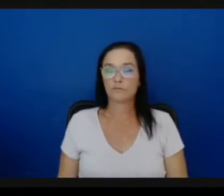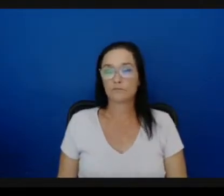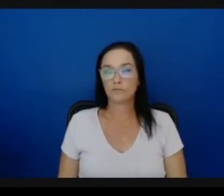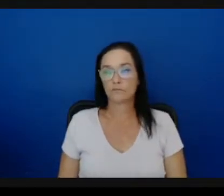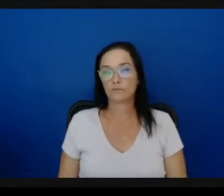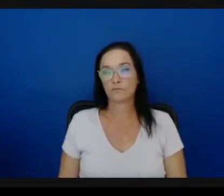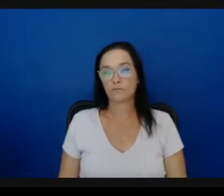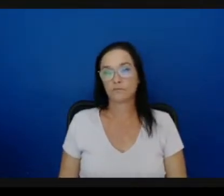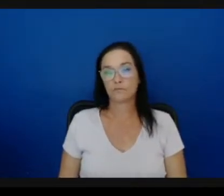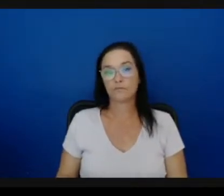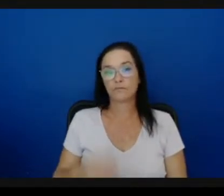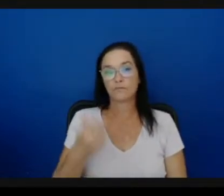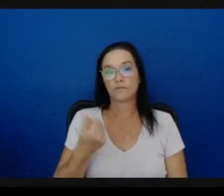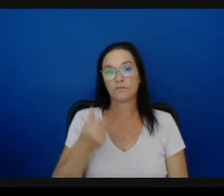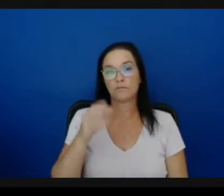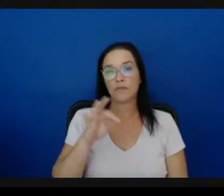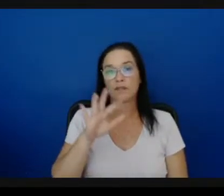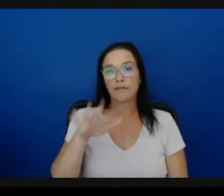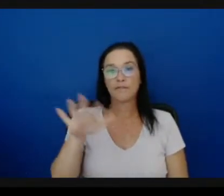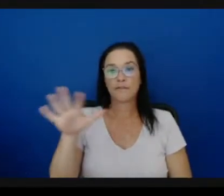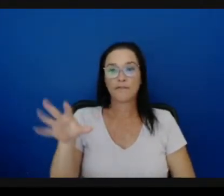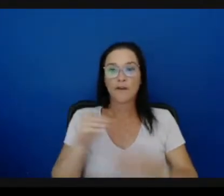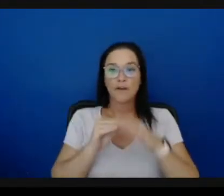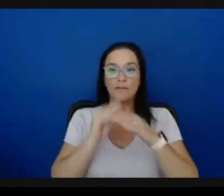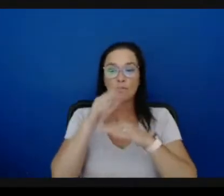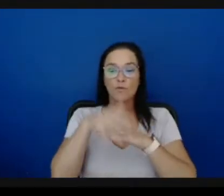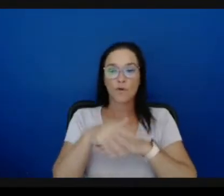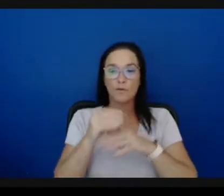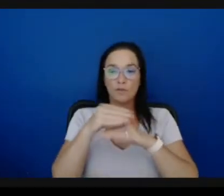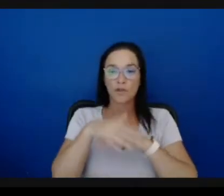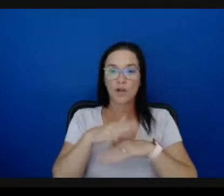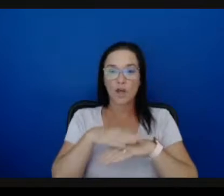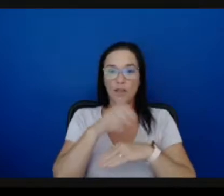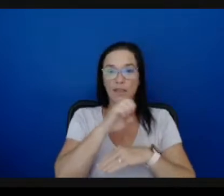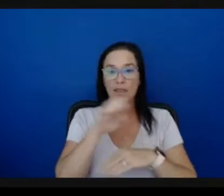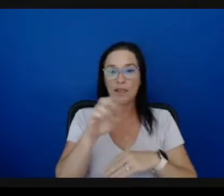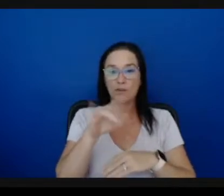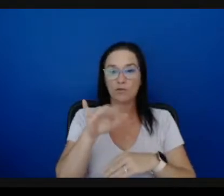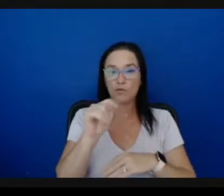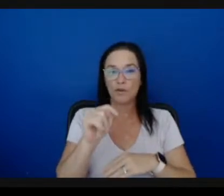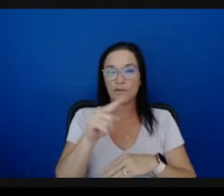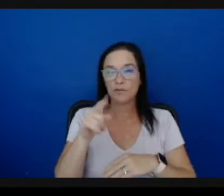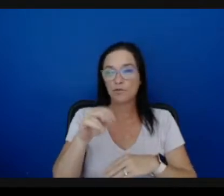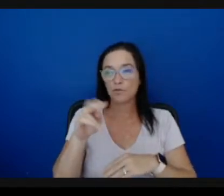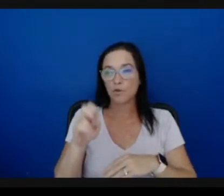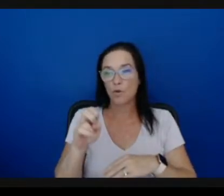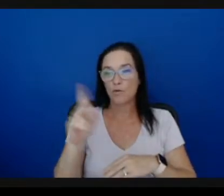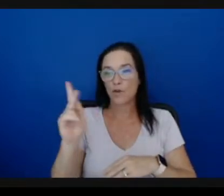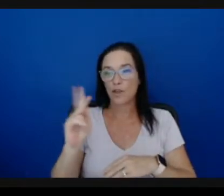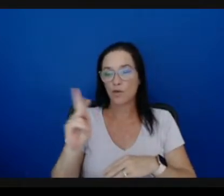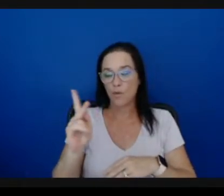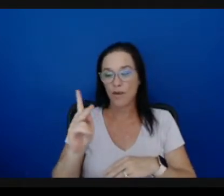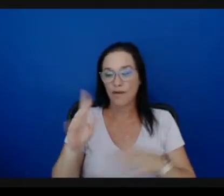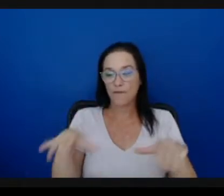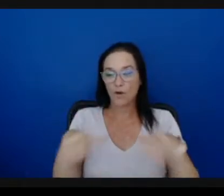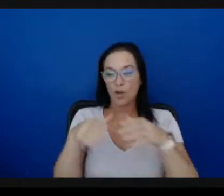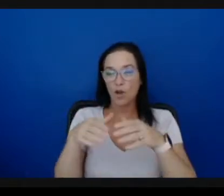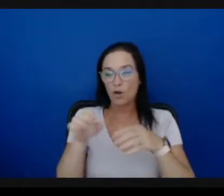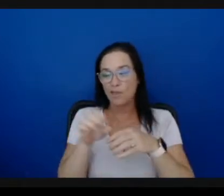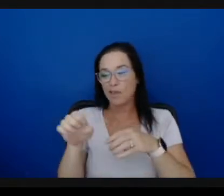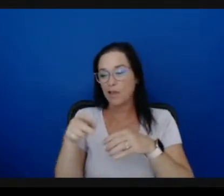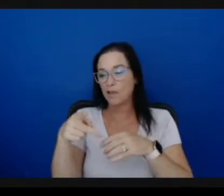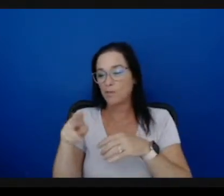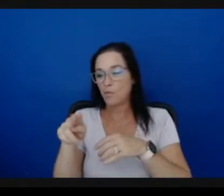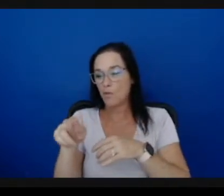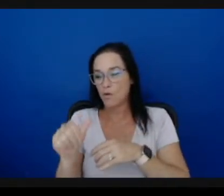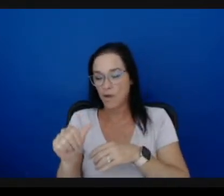The 1955 eruption on the east drift zone of Kilauea Volcano in the eastern part of the Puna district